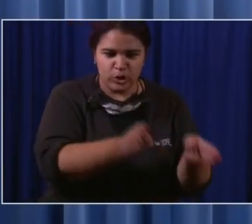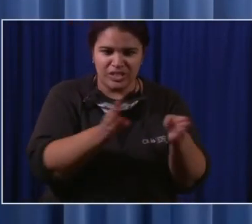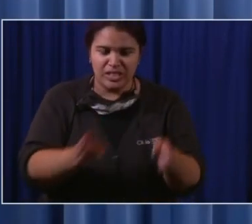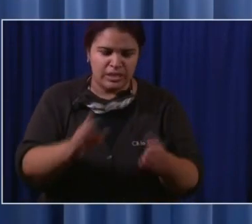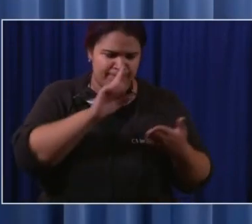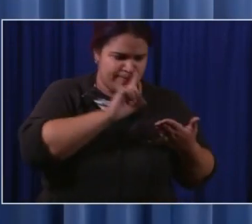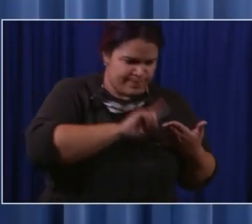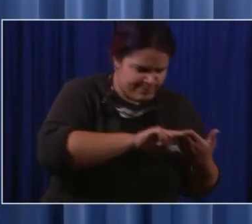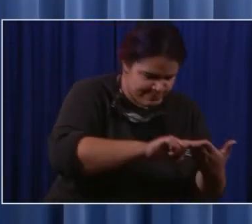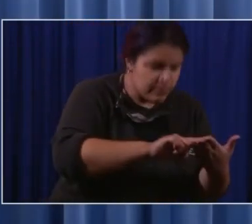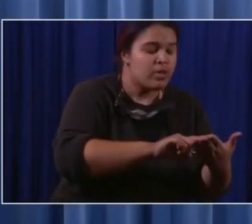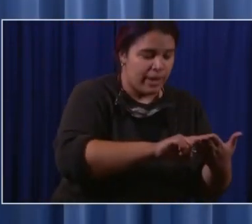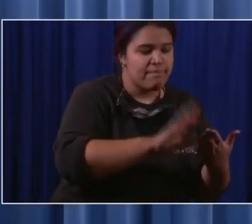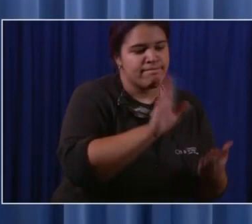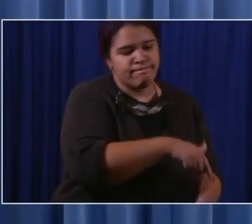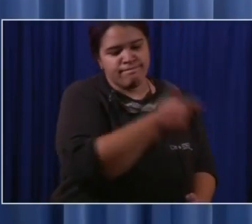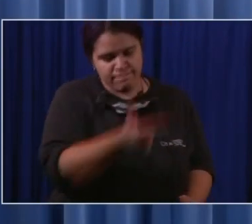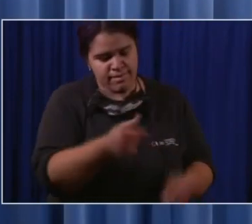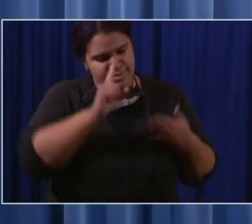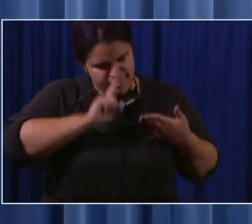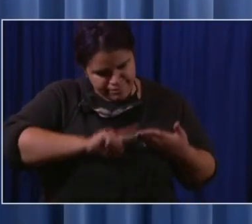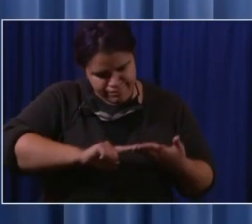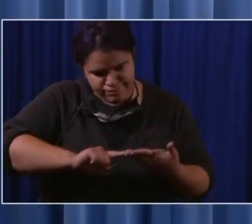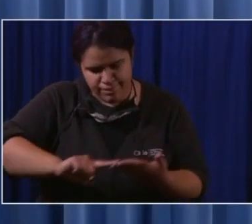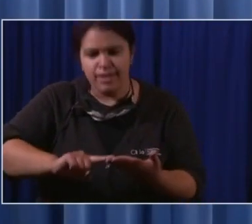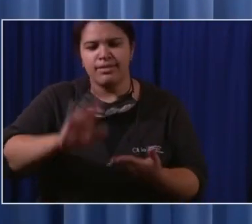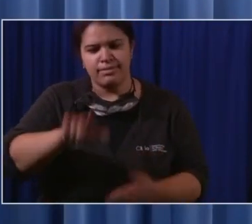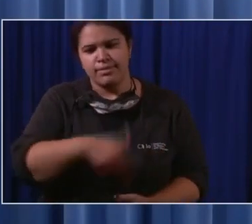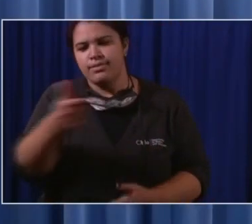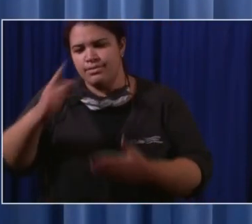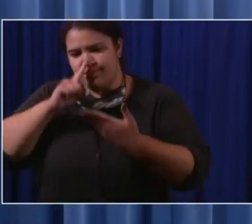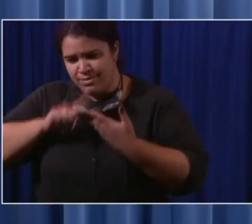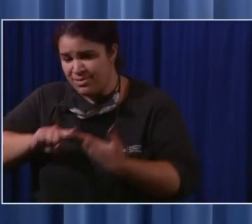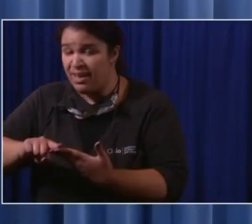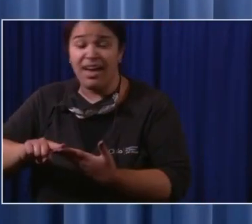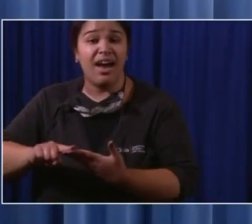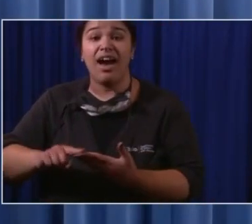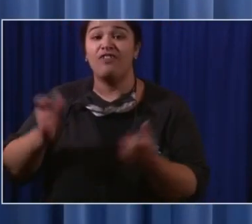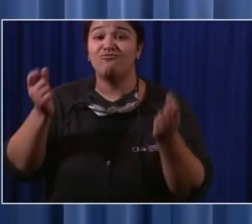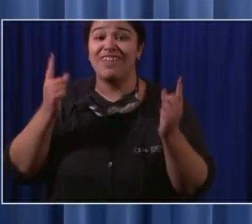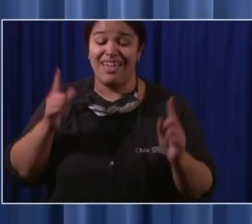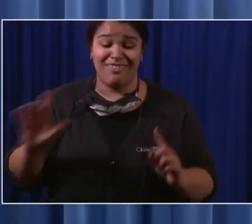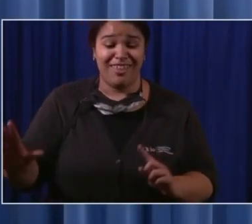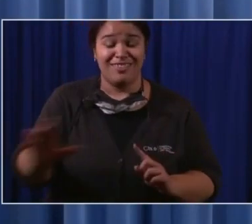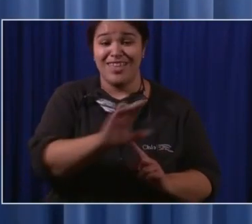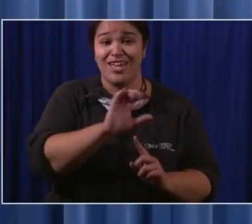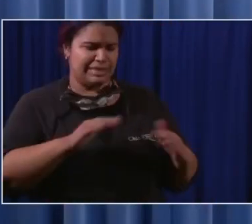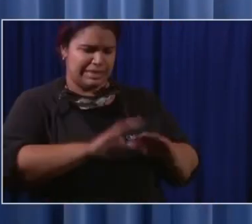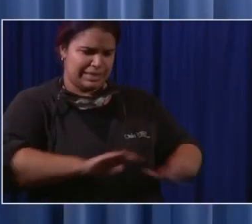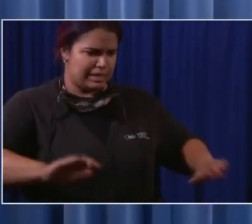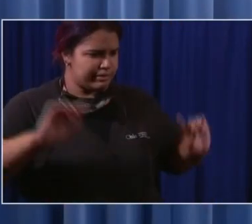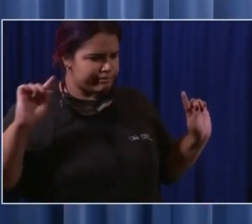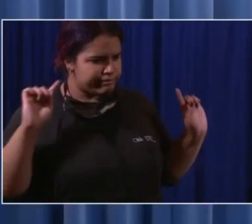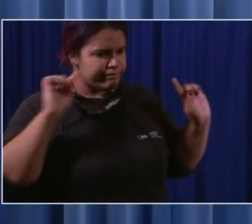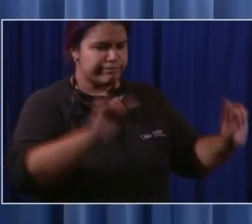And look, I understand, you know, how tough this could be, but we have to follow the